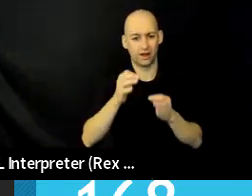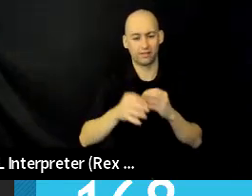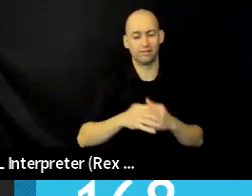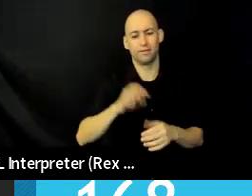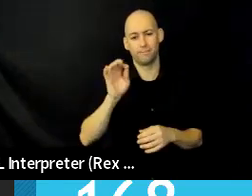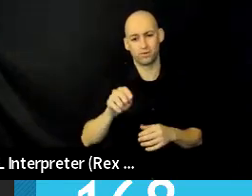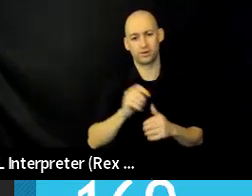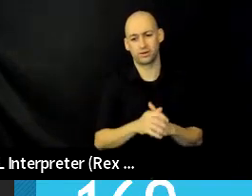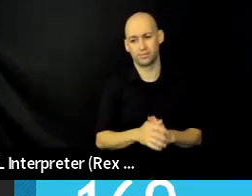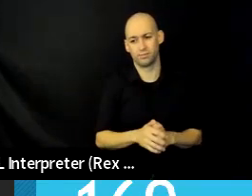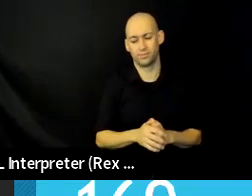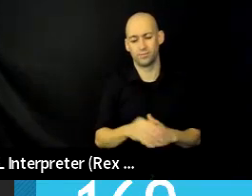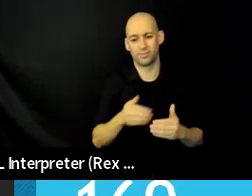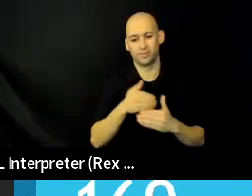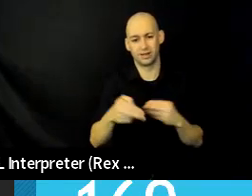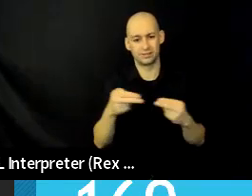Next slide, please.